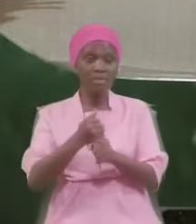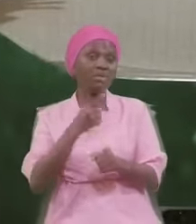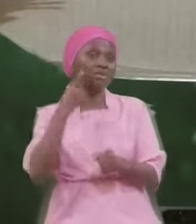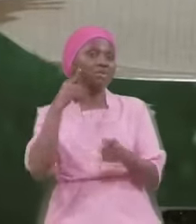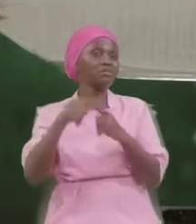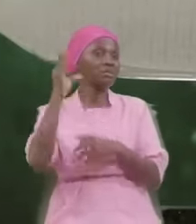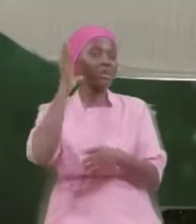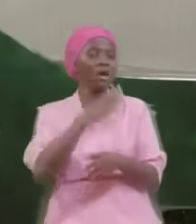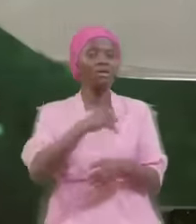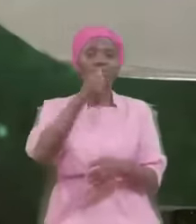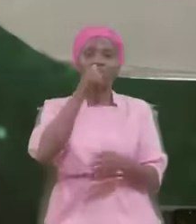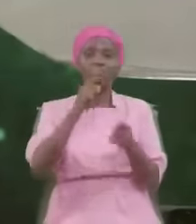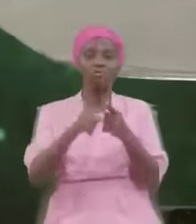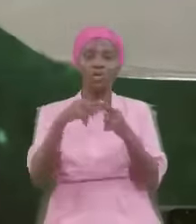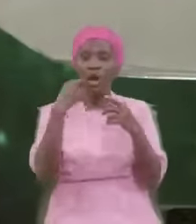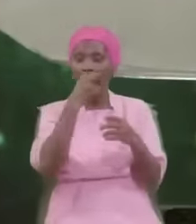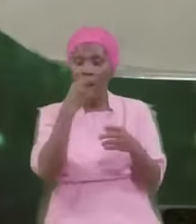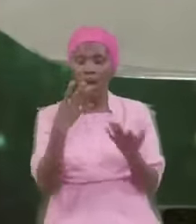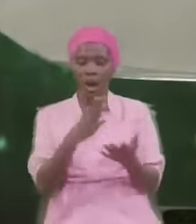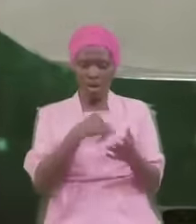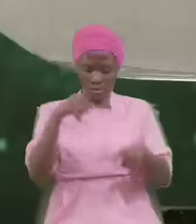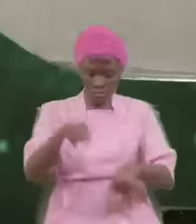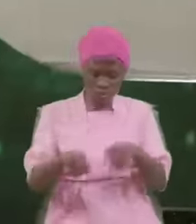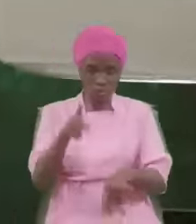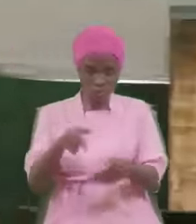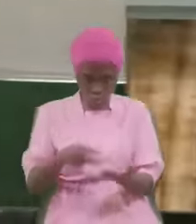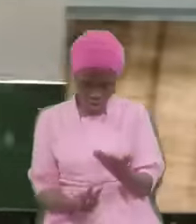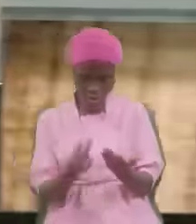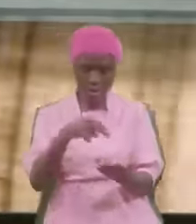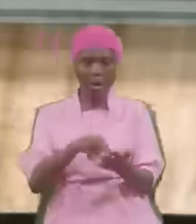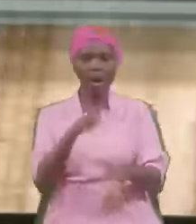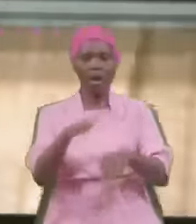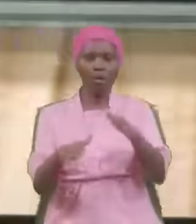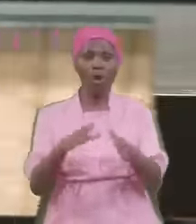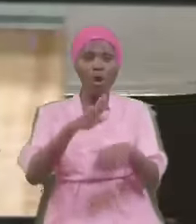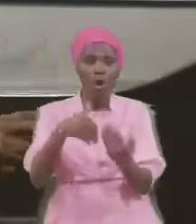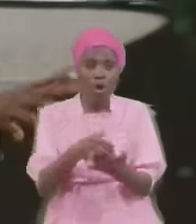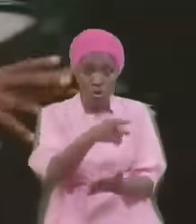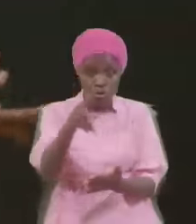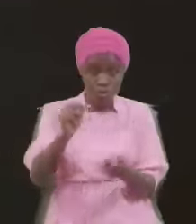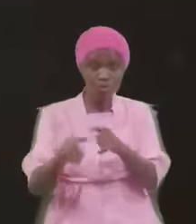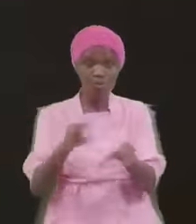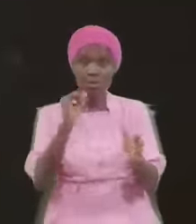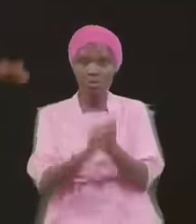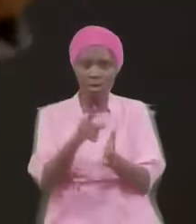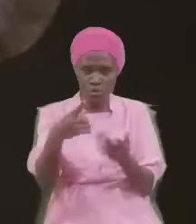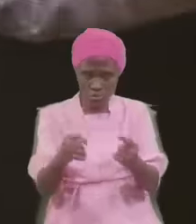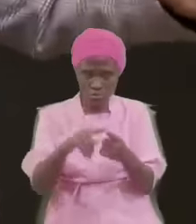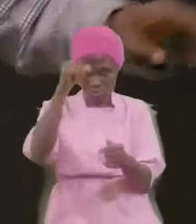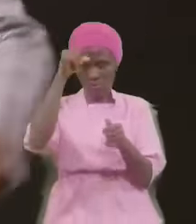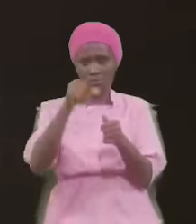and the dumb to speak and the lame to rise up and walk. He said, all you need to do is to remember